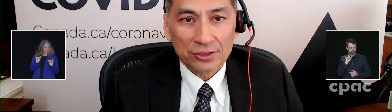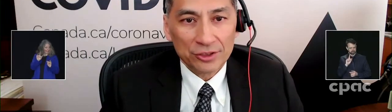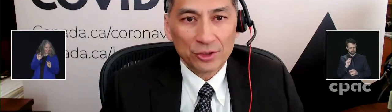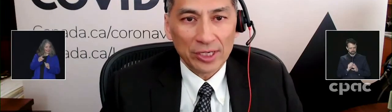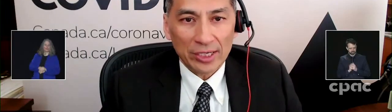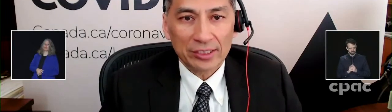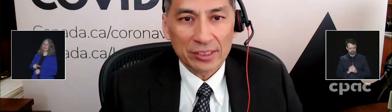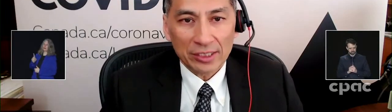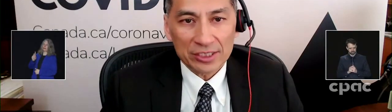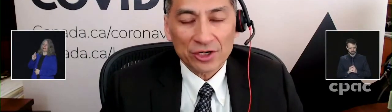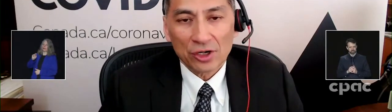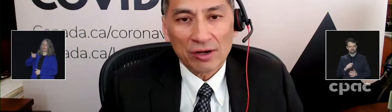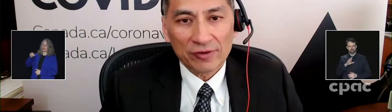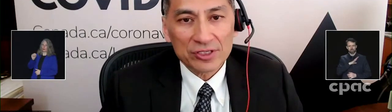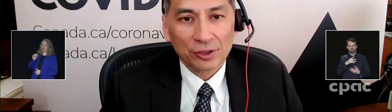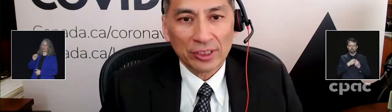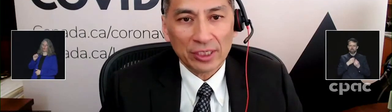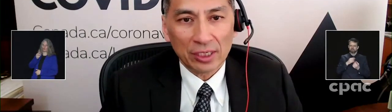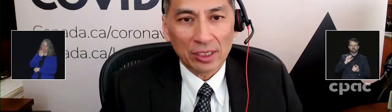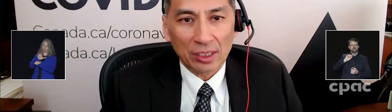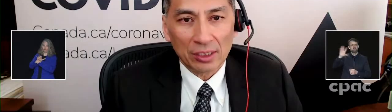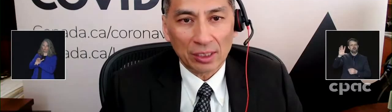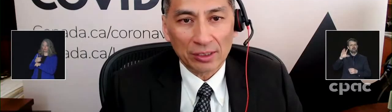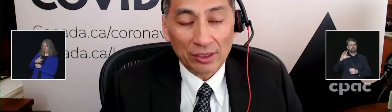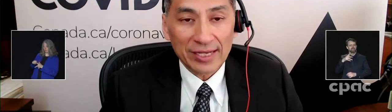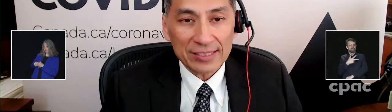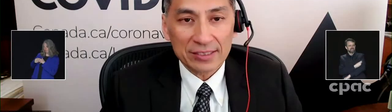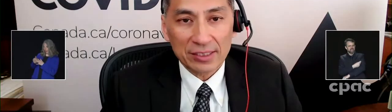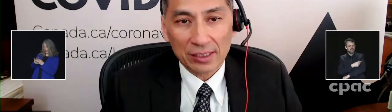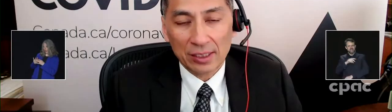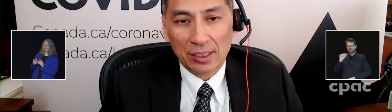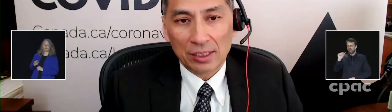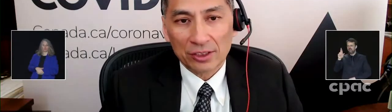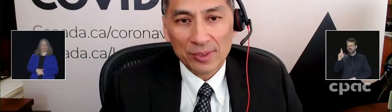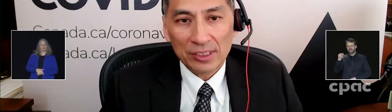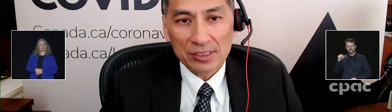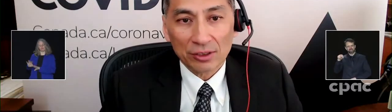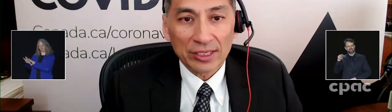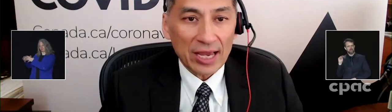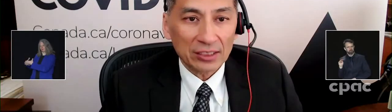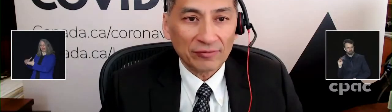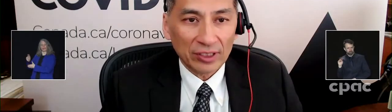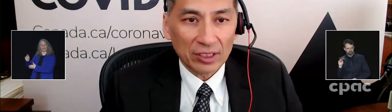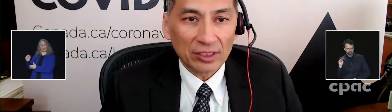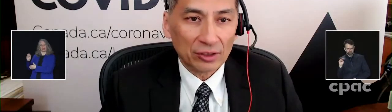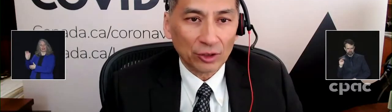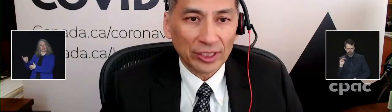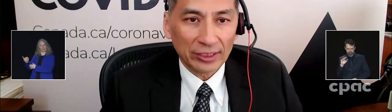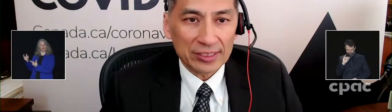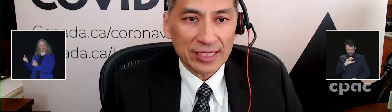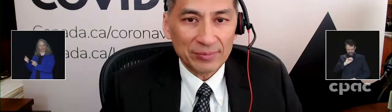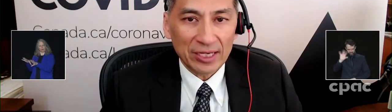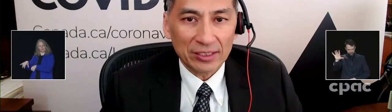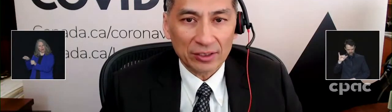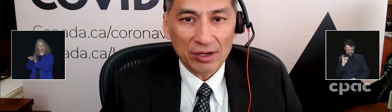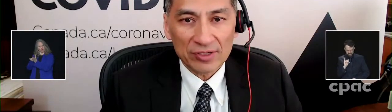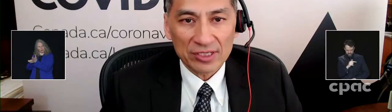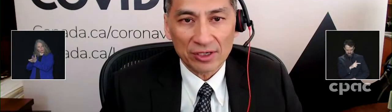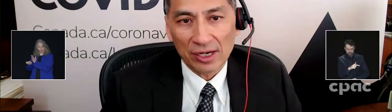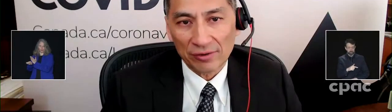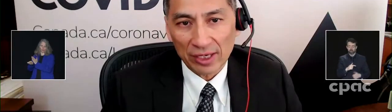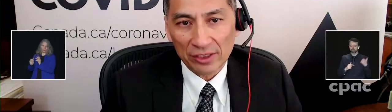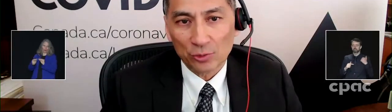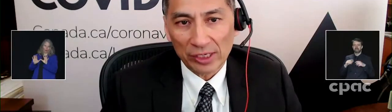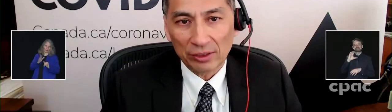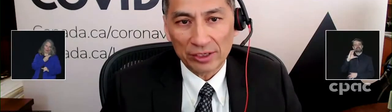It's Dr. New. I could start off. Certainly, our NACI committee is looking actively. They're looking at the same data that